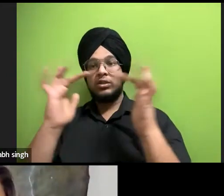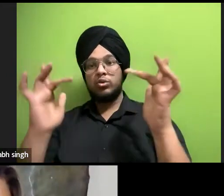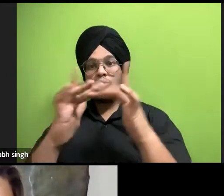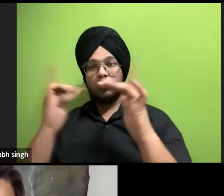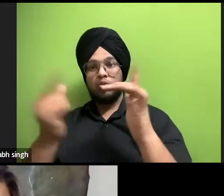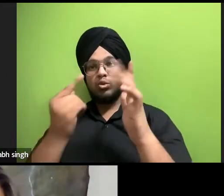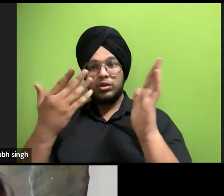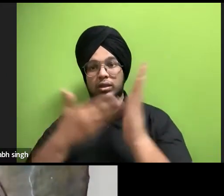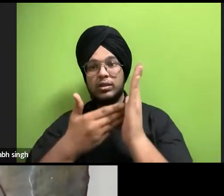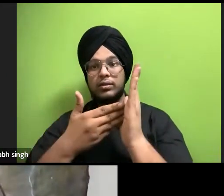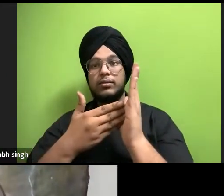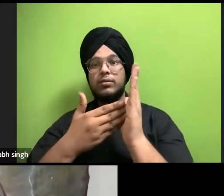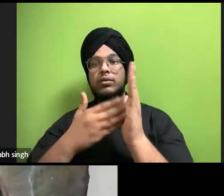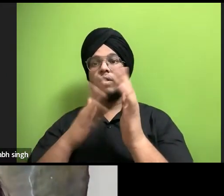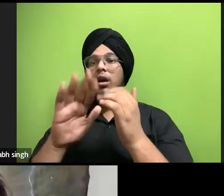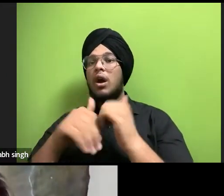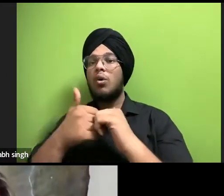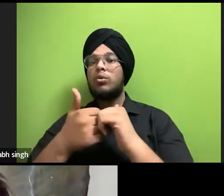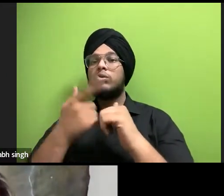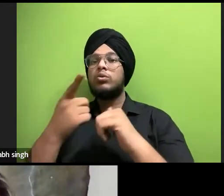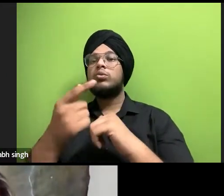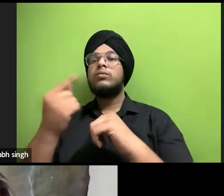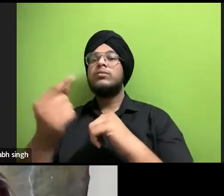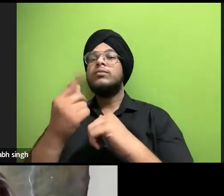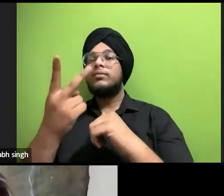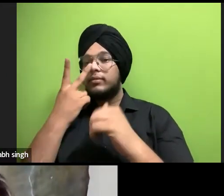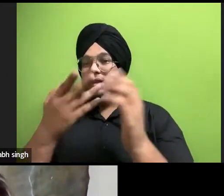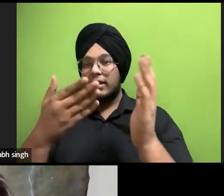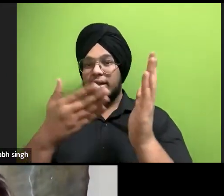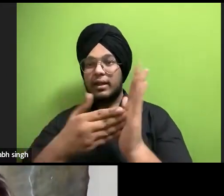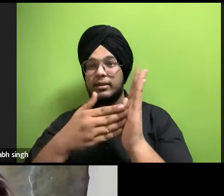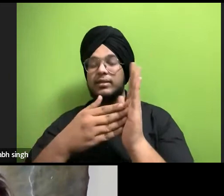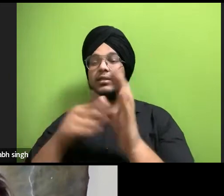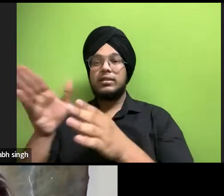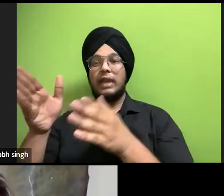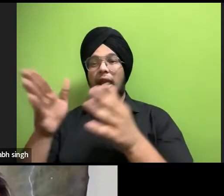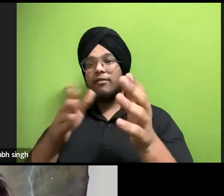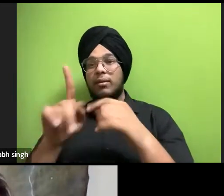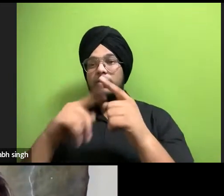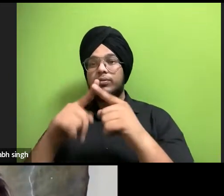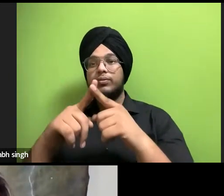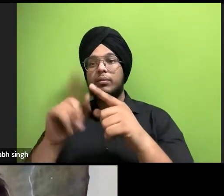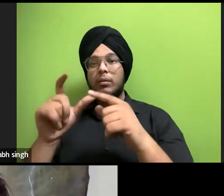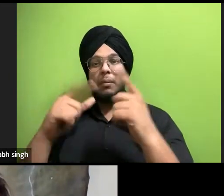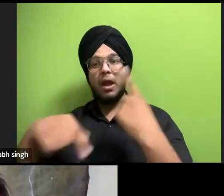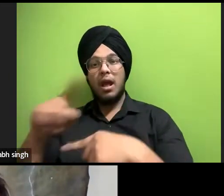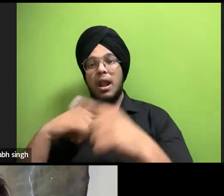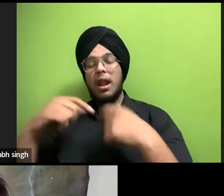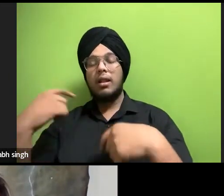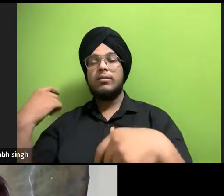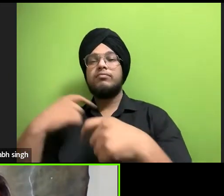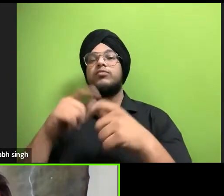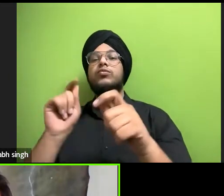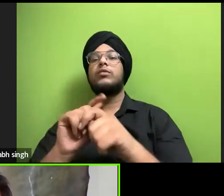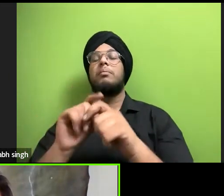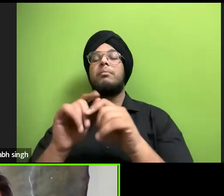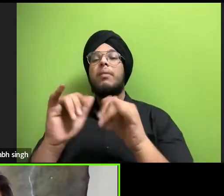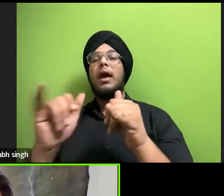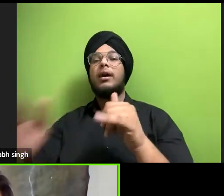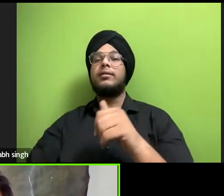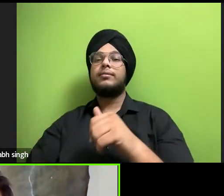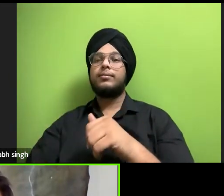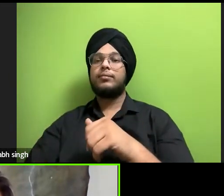region. So how do you see this shift impacting the roles that museums can play? I